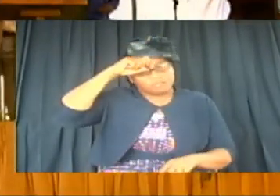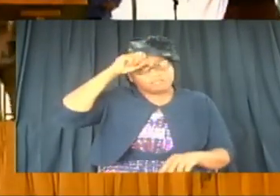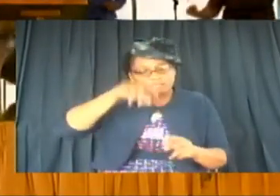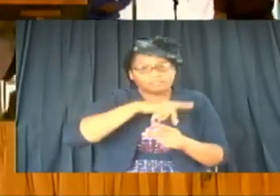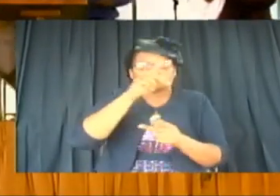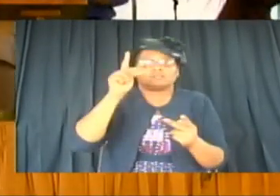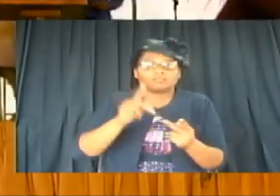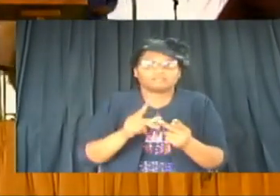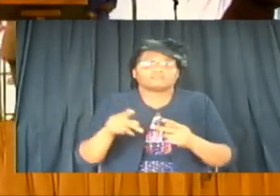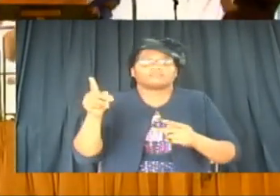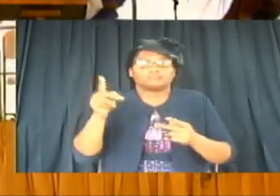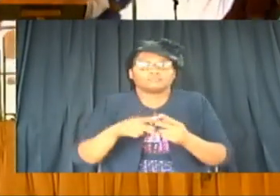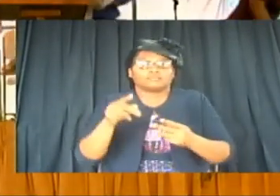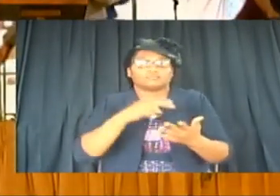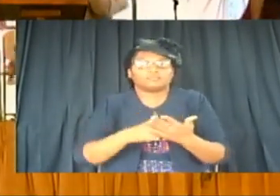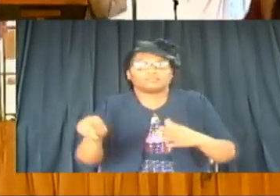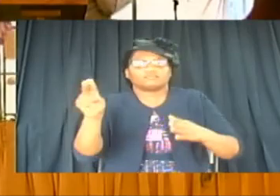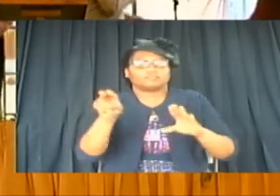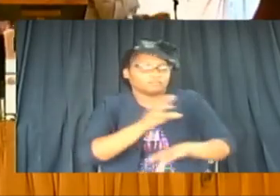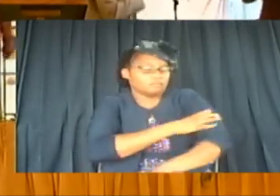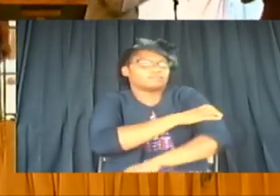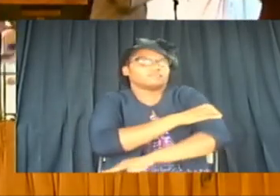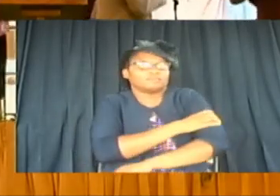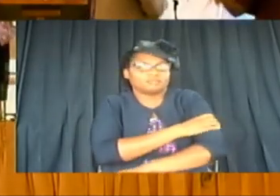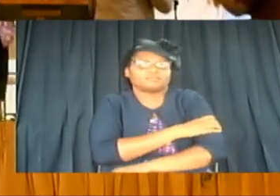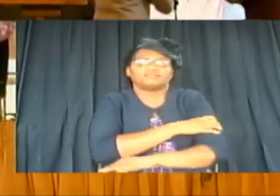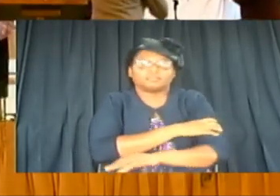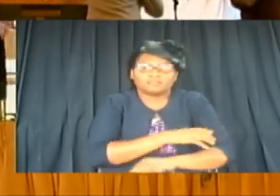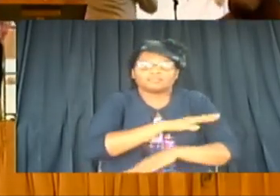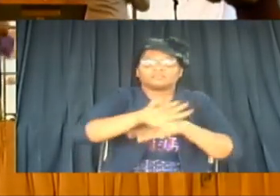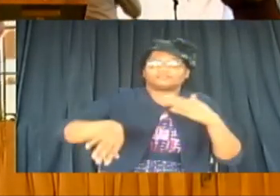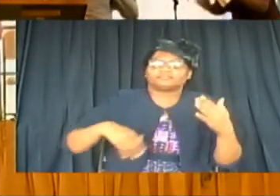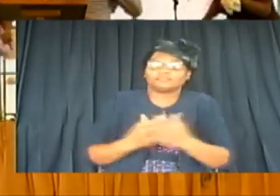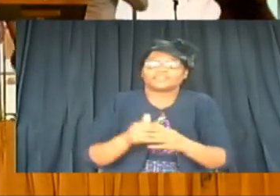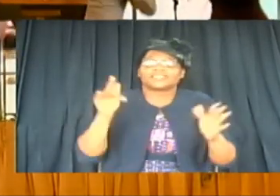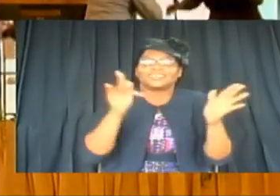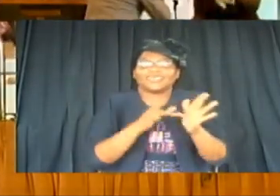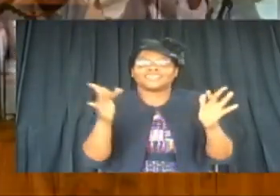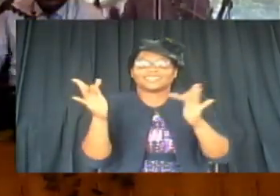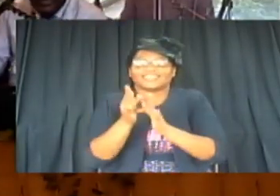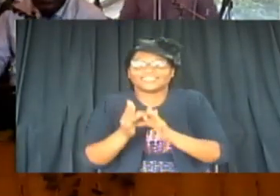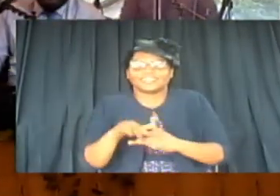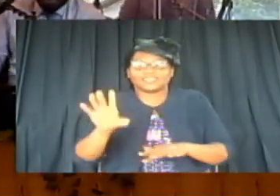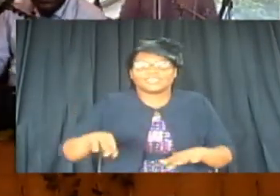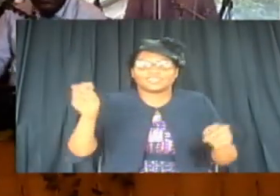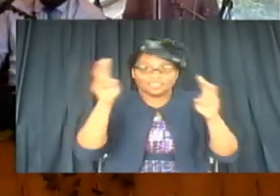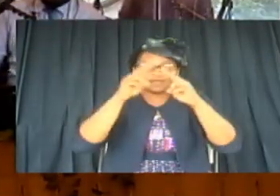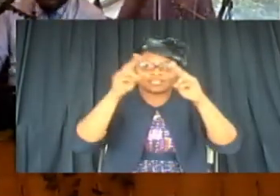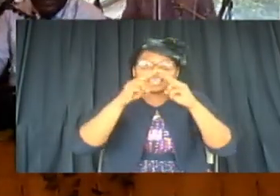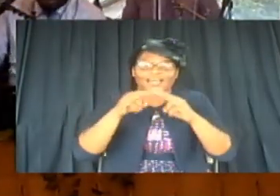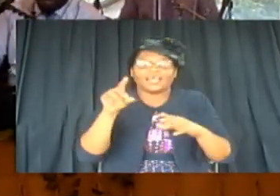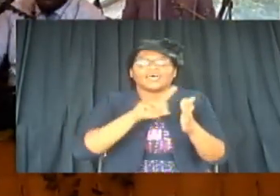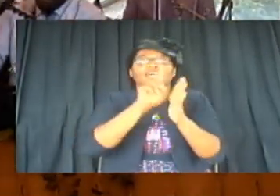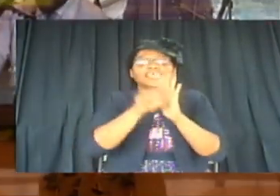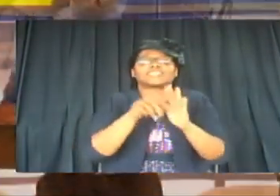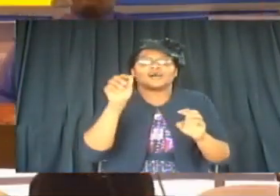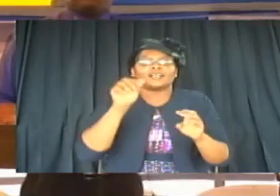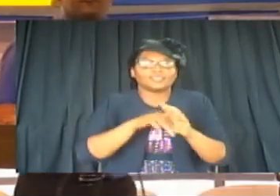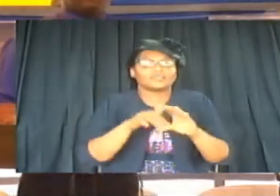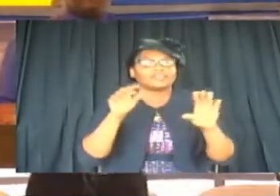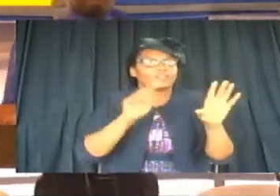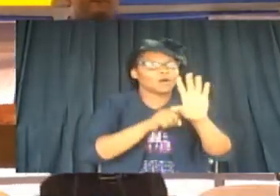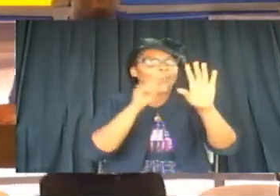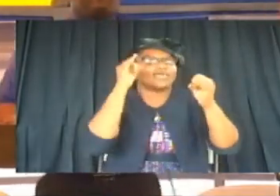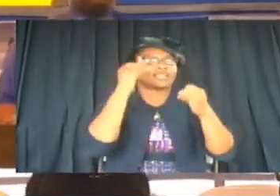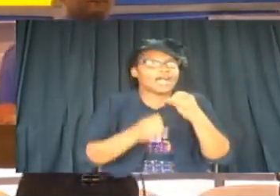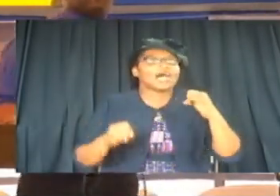yes, Alpha and Omega, they are the Alpha and Omega, the Alpha